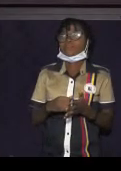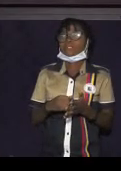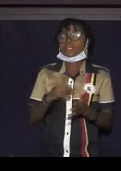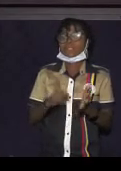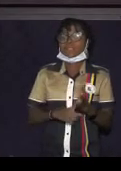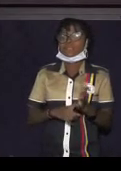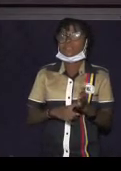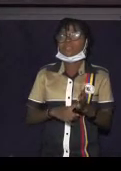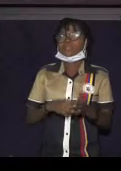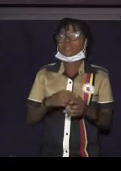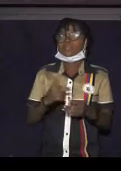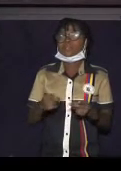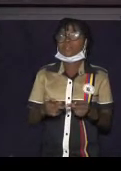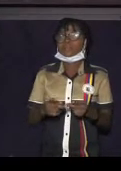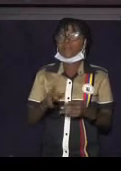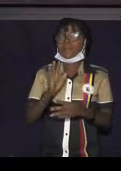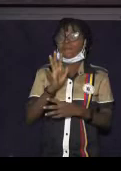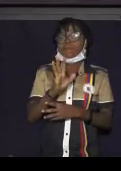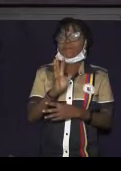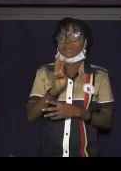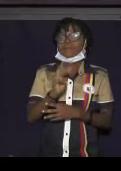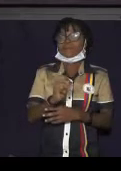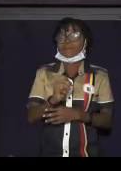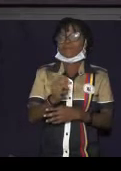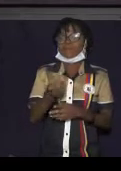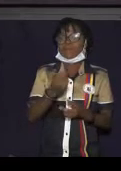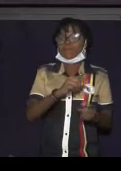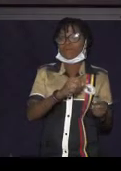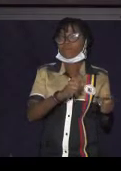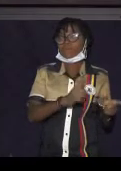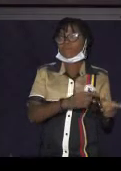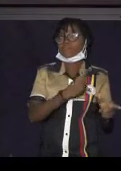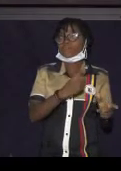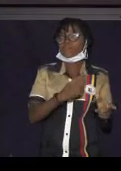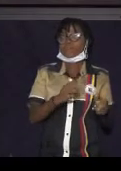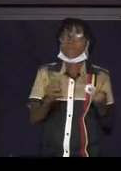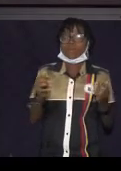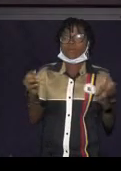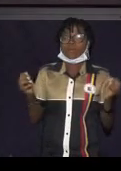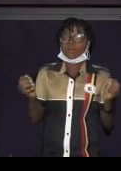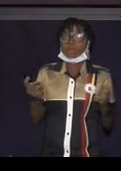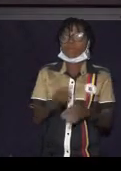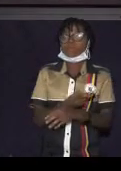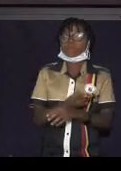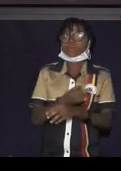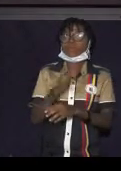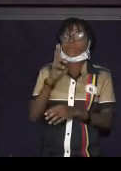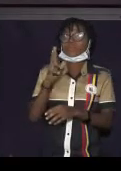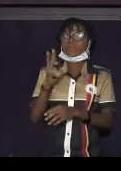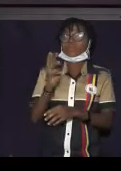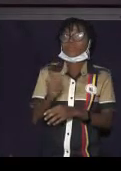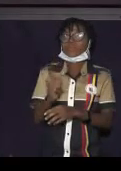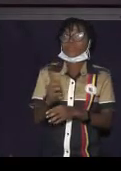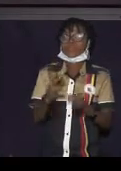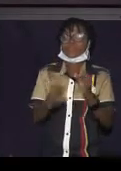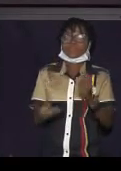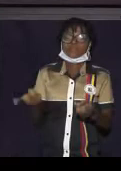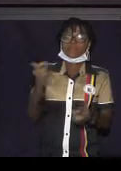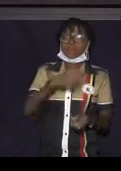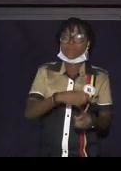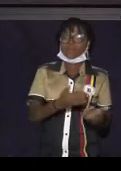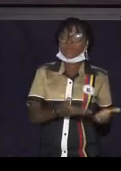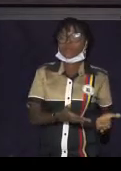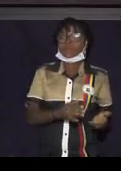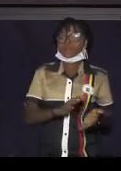in this case, 5m comes down. Now, plus 3m was on the right. Now, if it comes to the